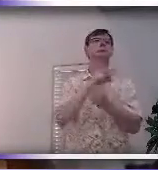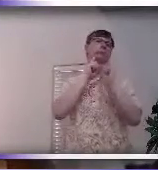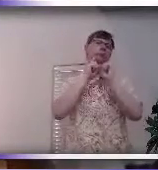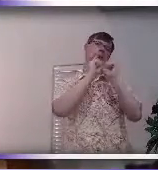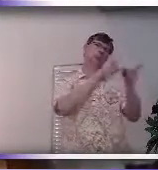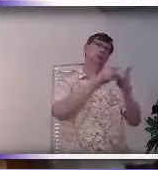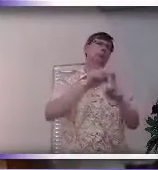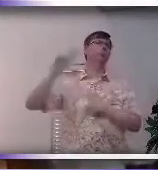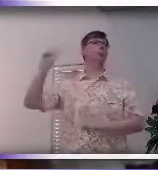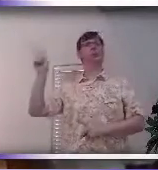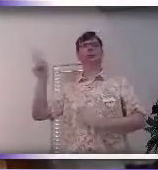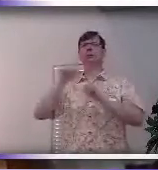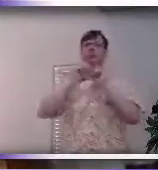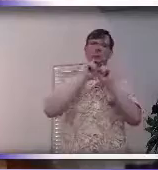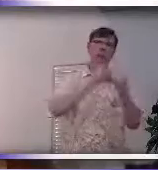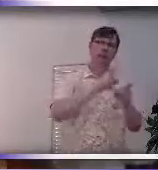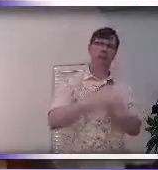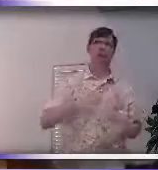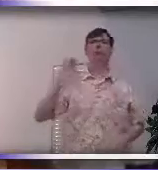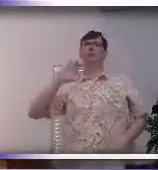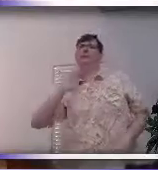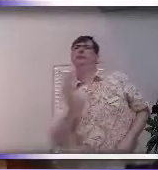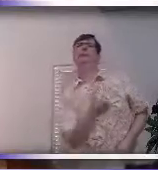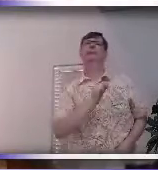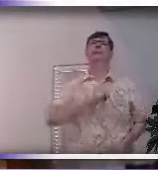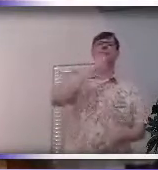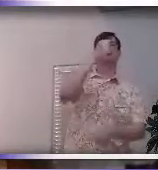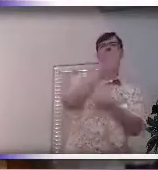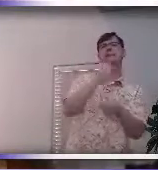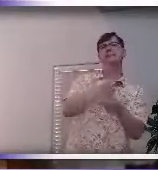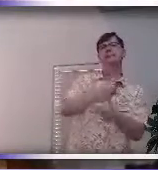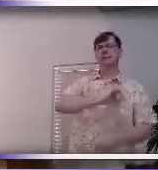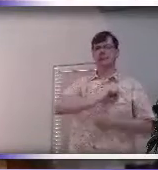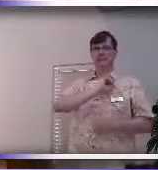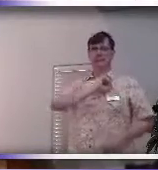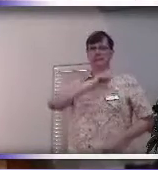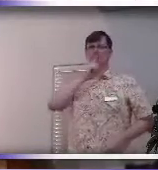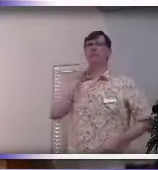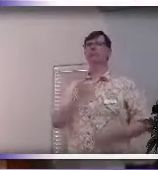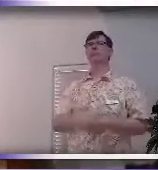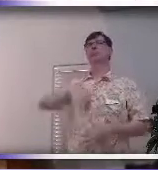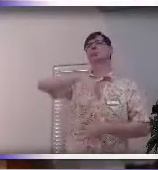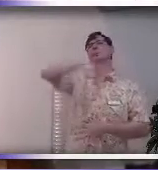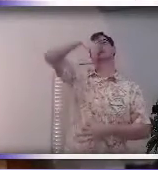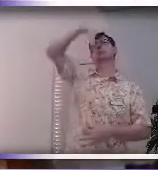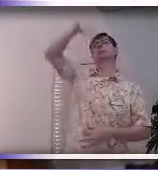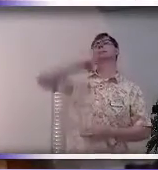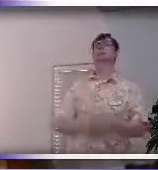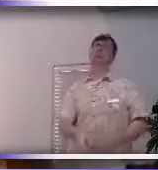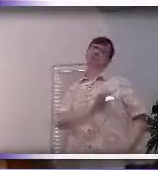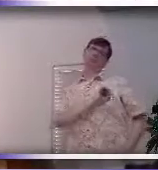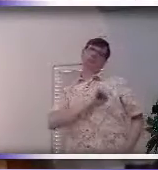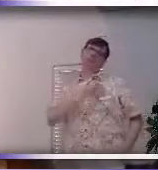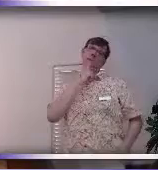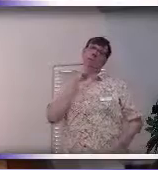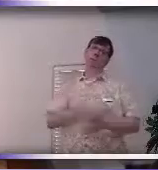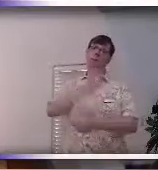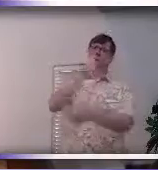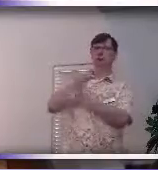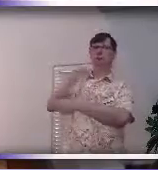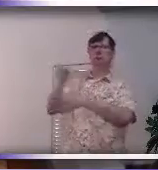talks. But our job, what we committed to, what Spirit has committed to in the